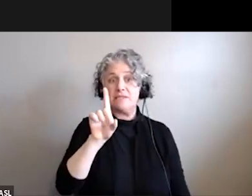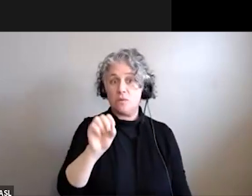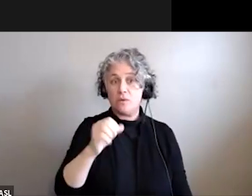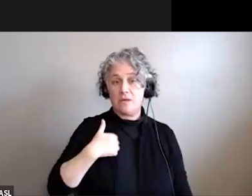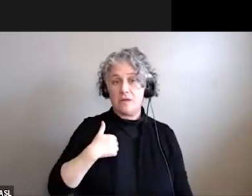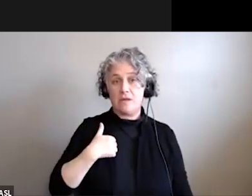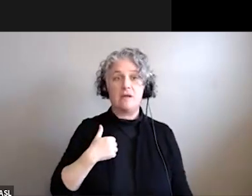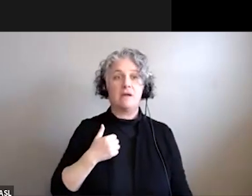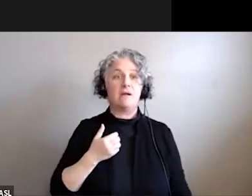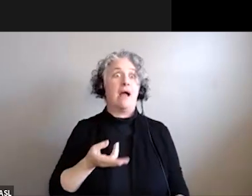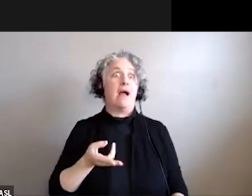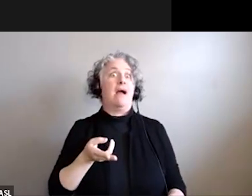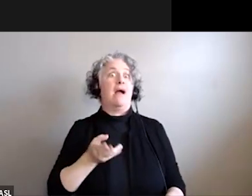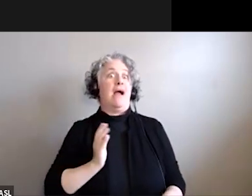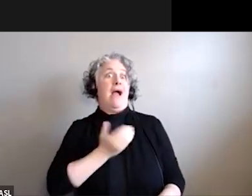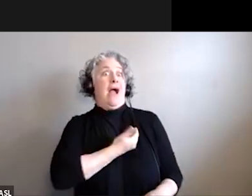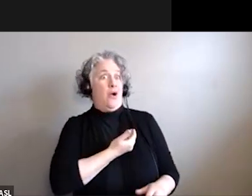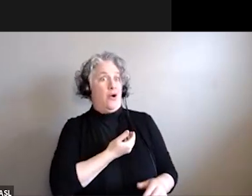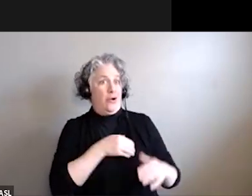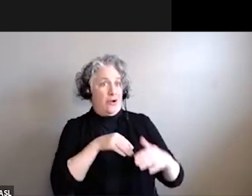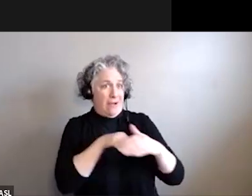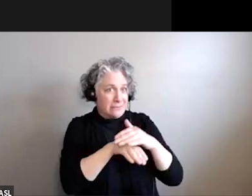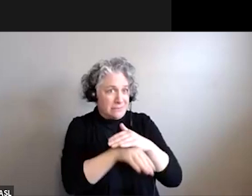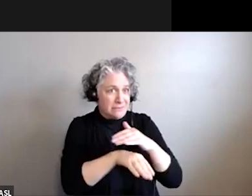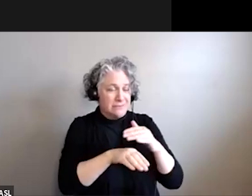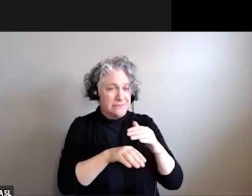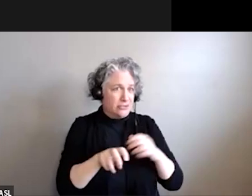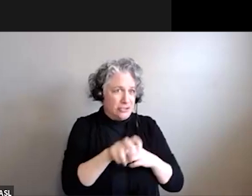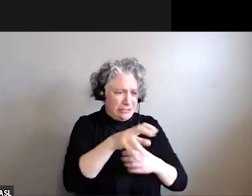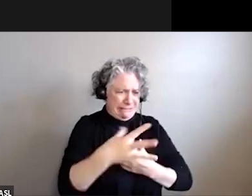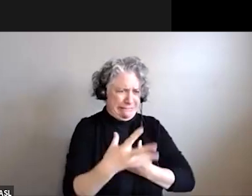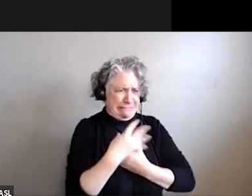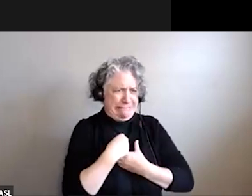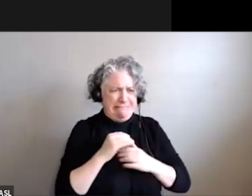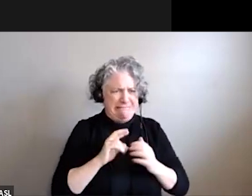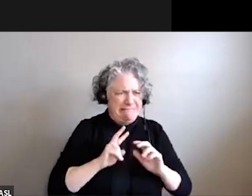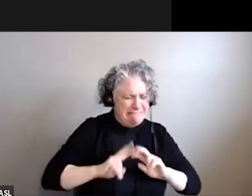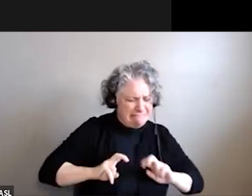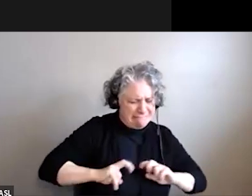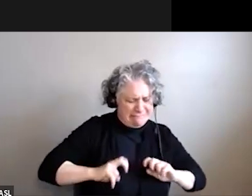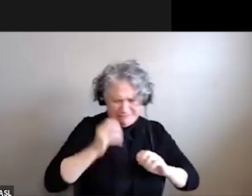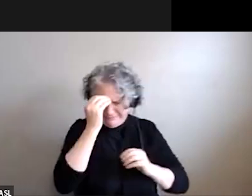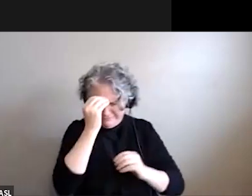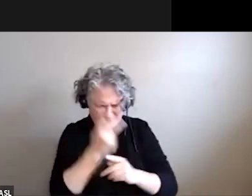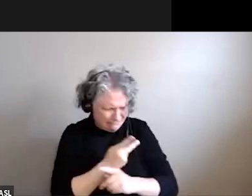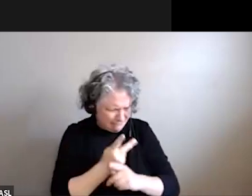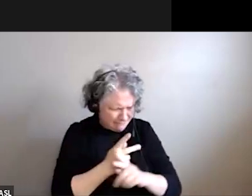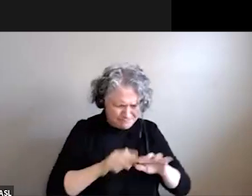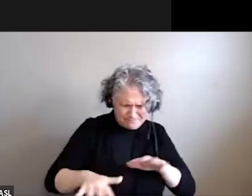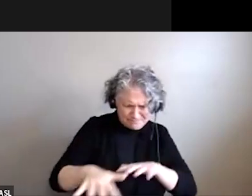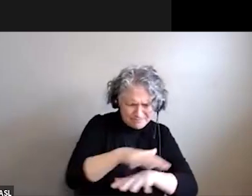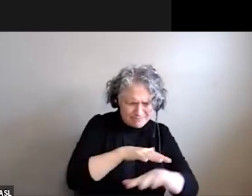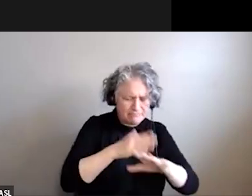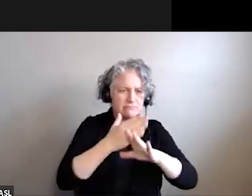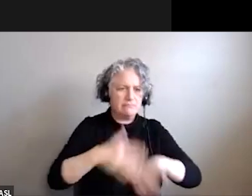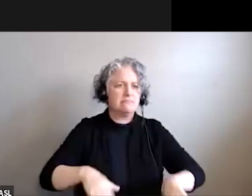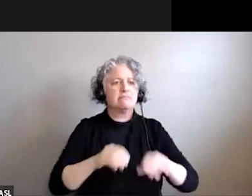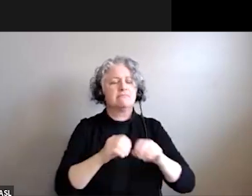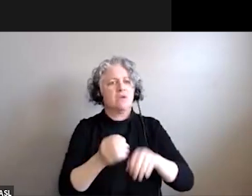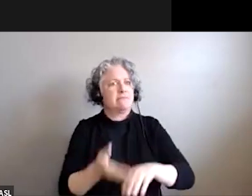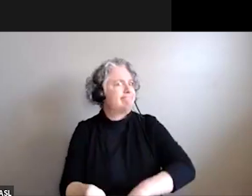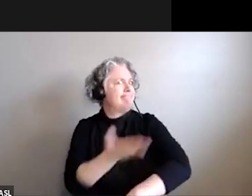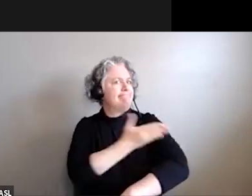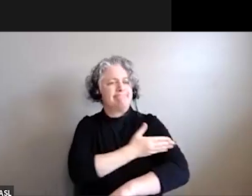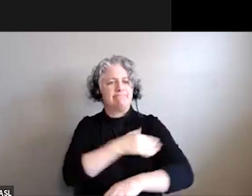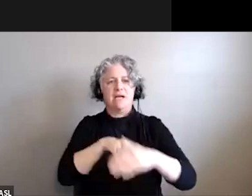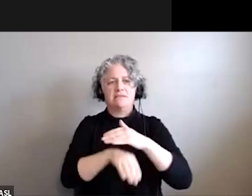own accessibility journey. So we are also internally trying to figure out how do we become a more accessible organization for